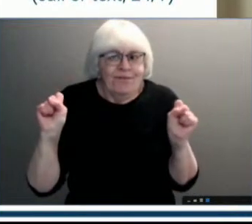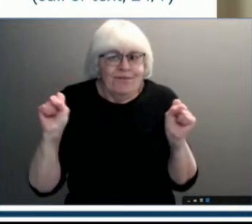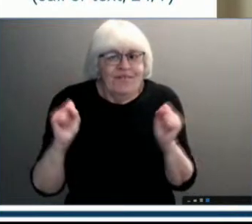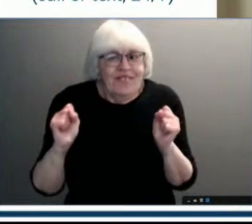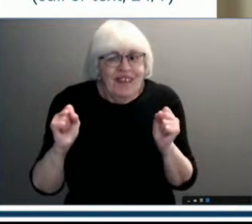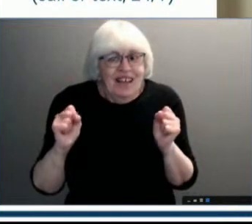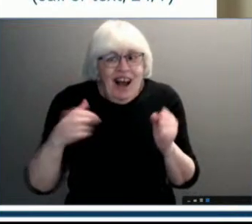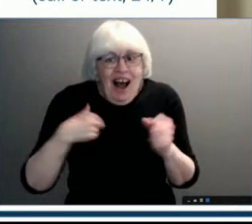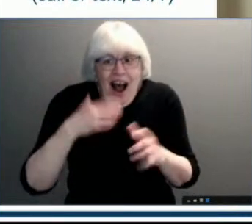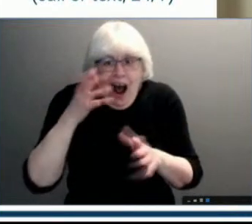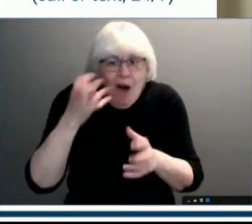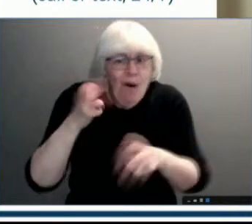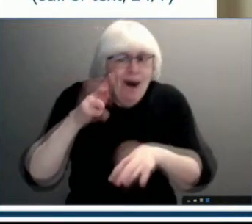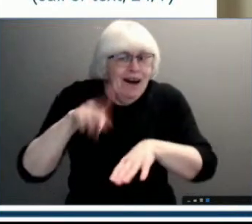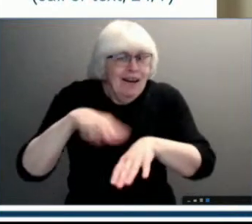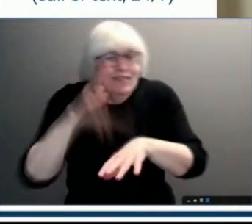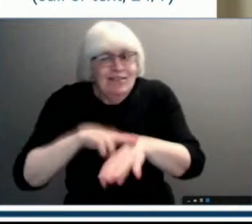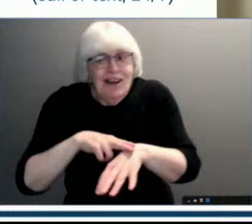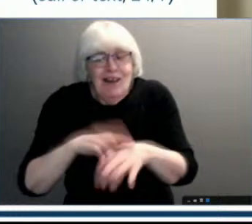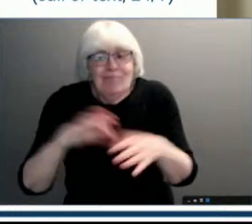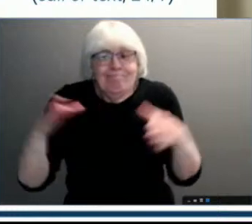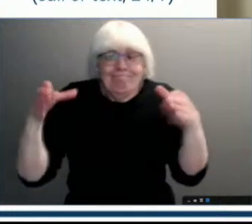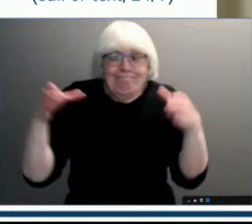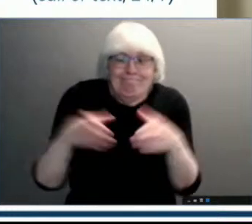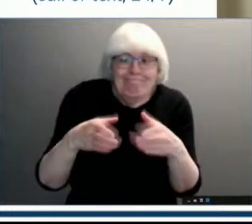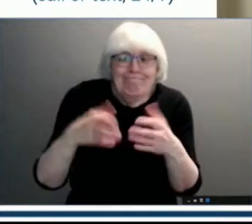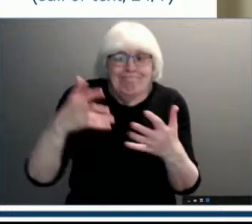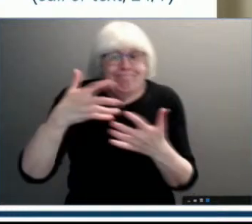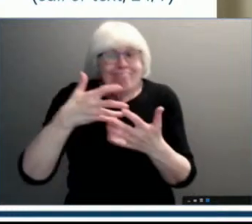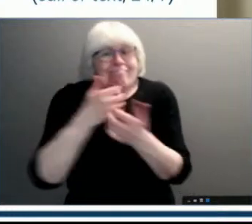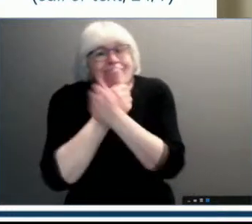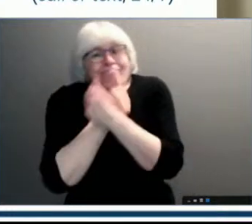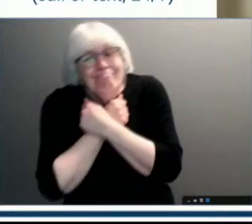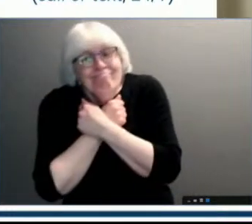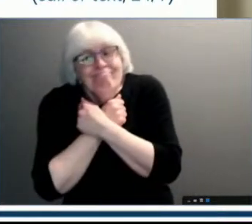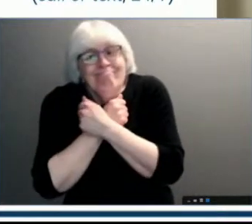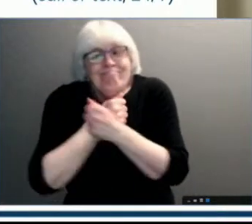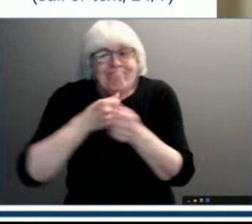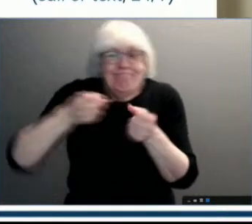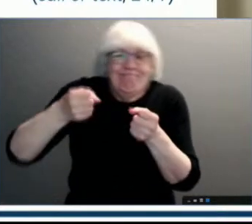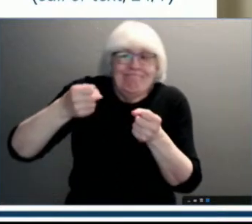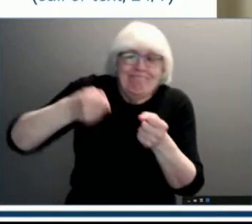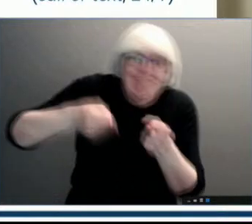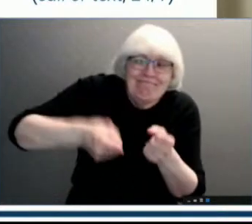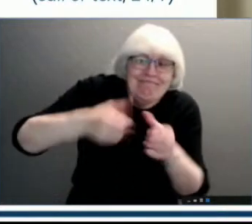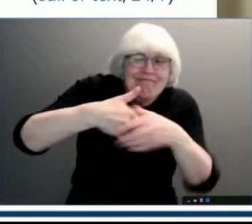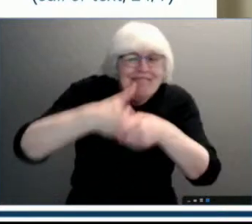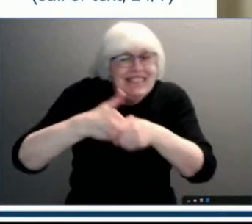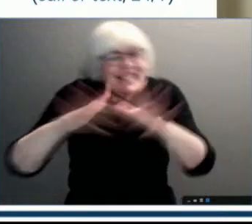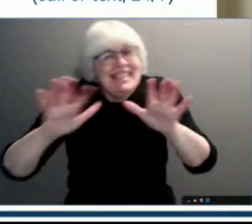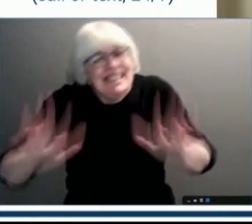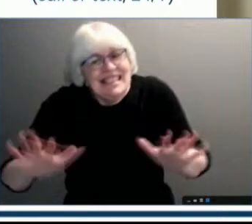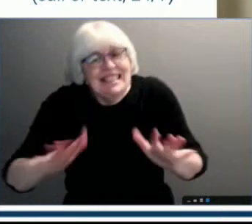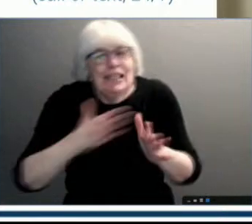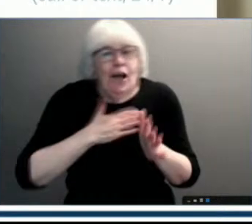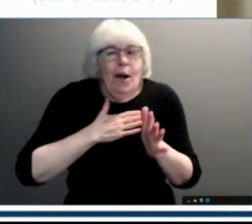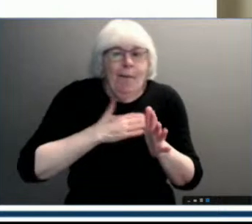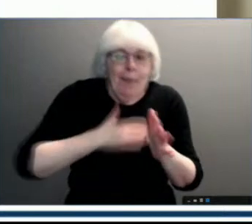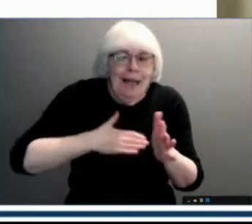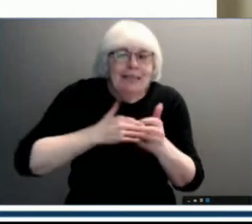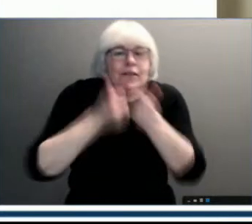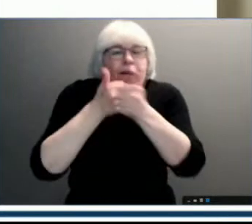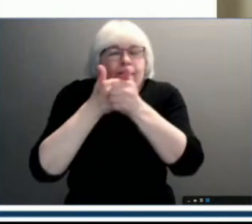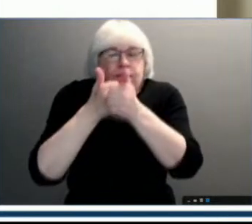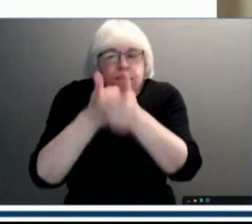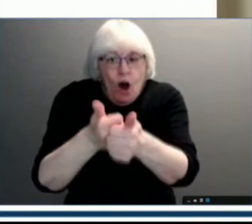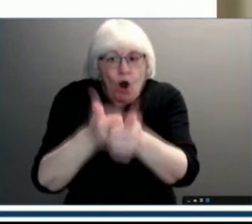activities and gatherings and hugs and handshakes and all of those things. But please follow the public health guidance. I